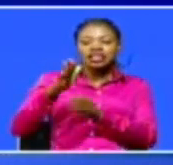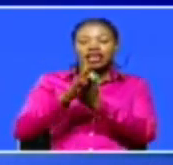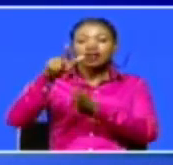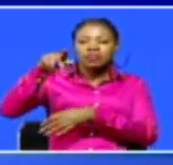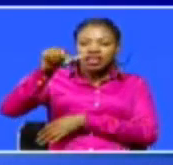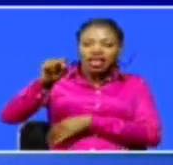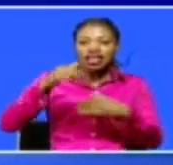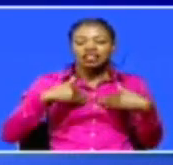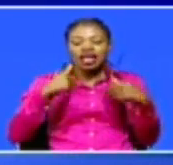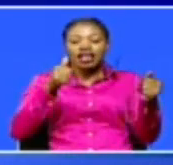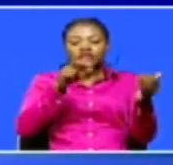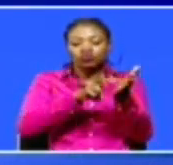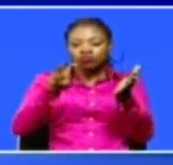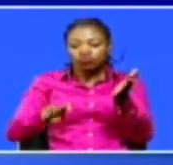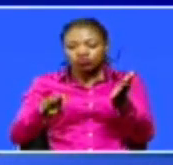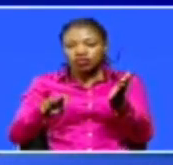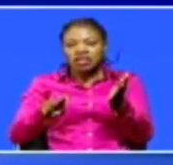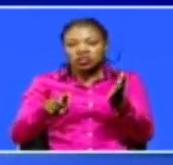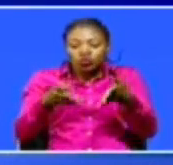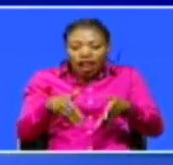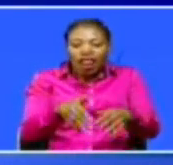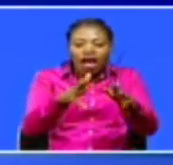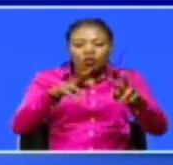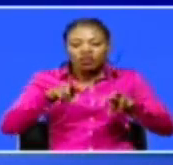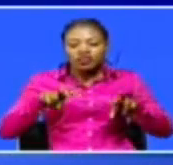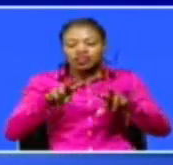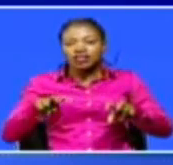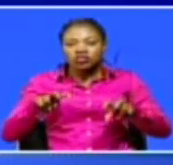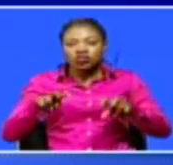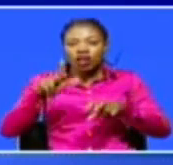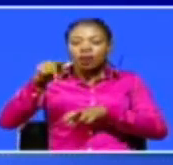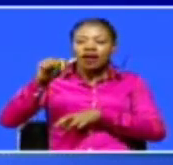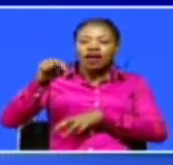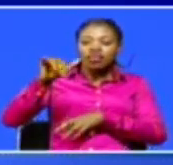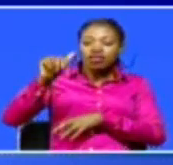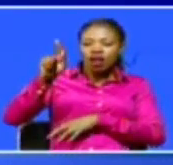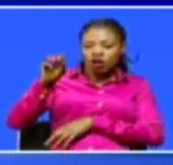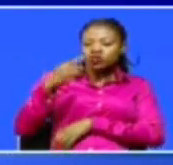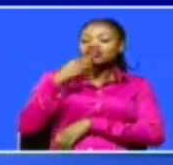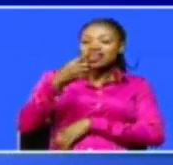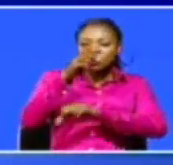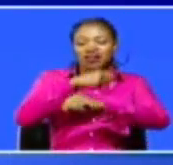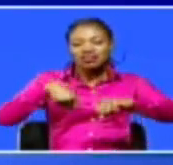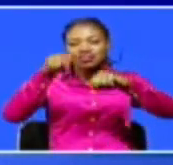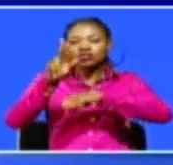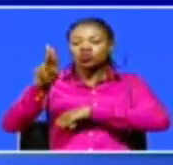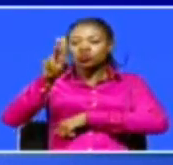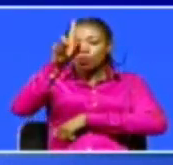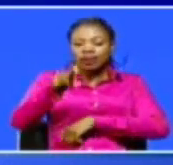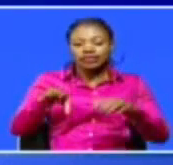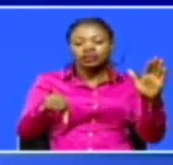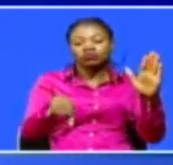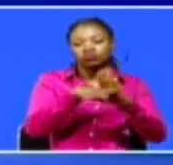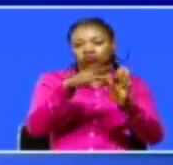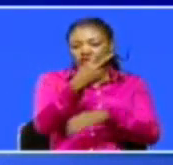Suzanne Muchache to step aside to pave way for investigations. Panyako says President Uhuru Kenyatta should sack the two if